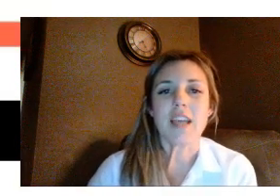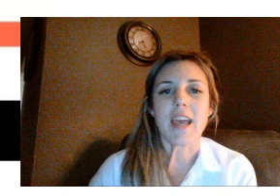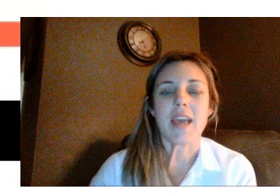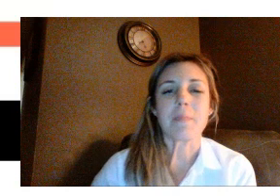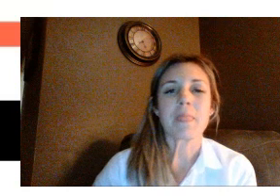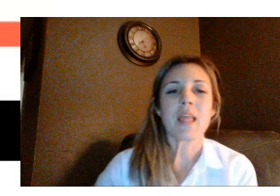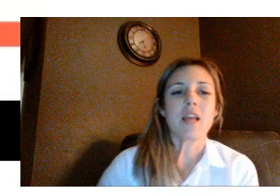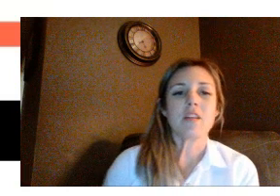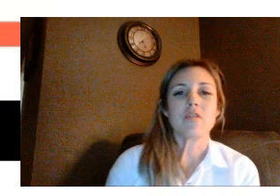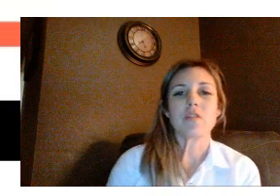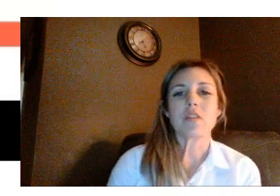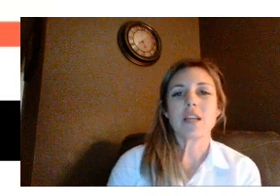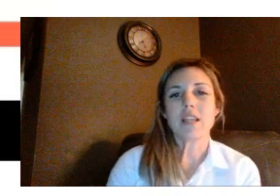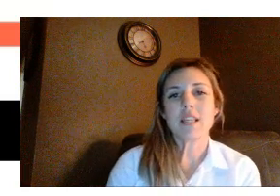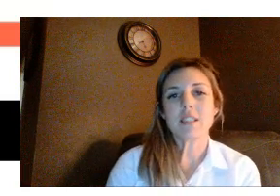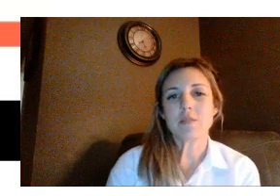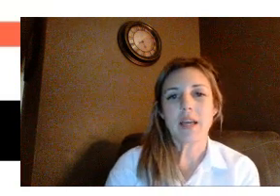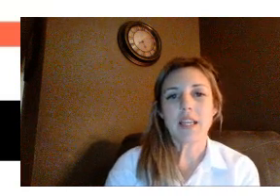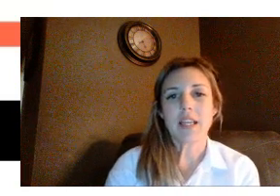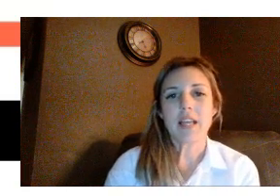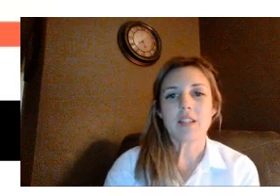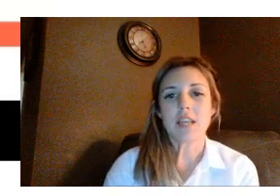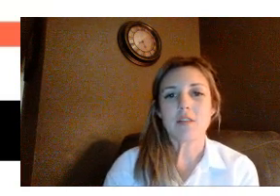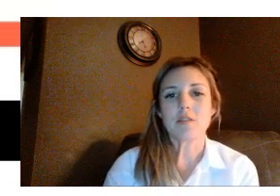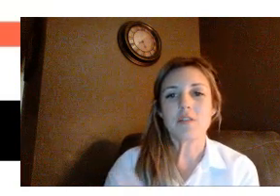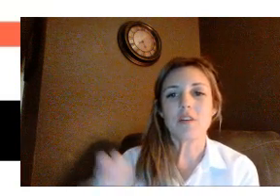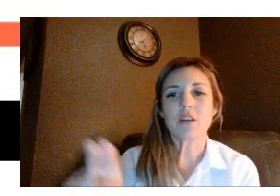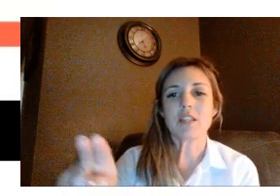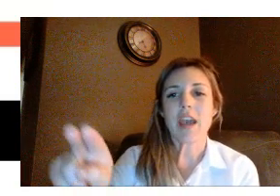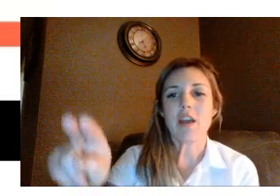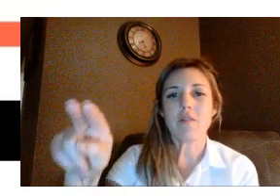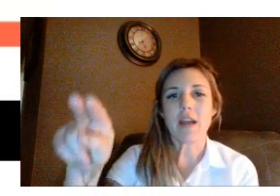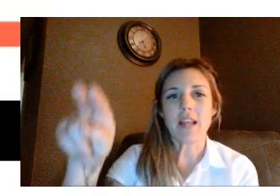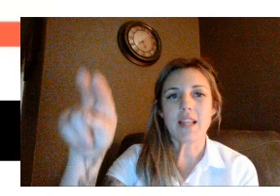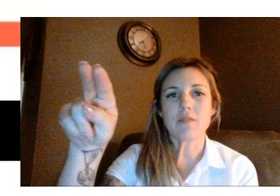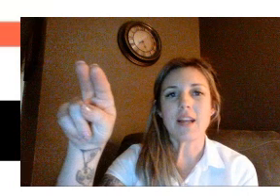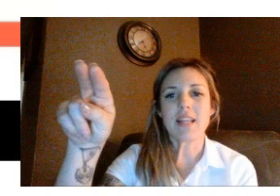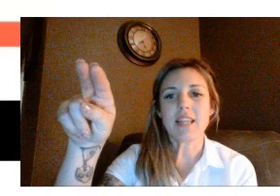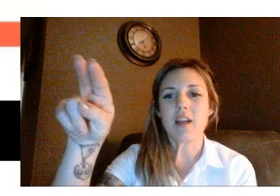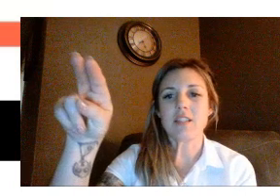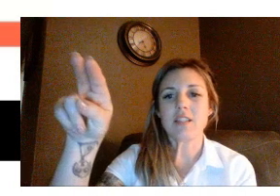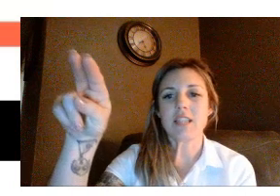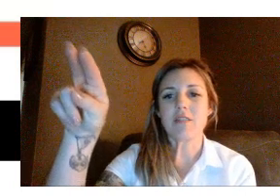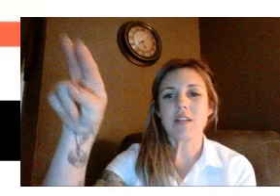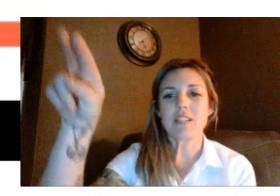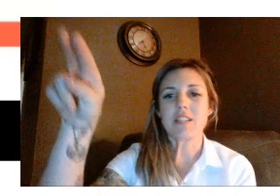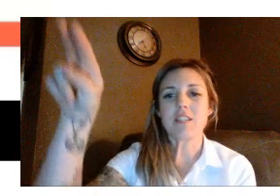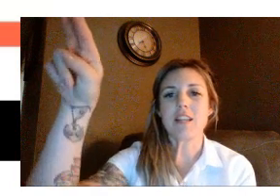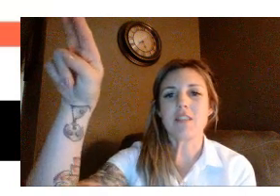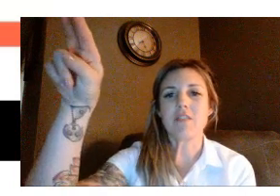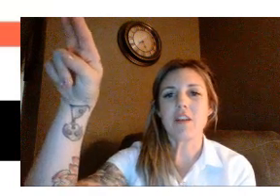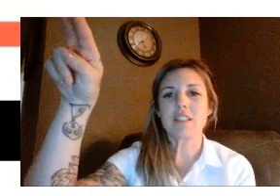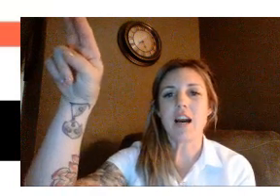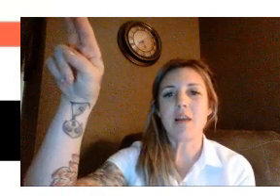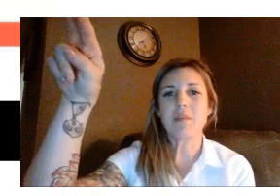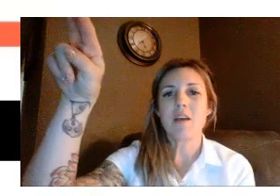And if you click on this one, it'll take you through. You can air write it. Let's write it in the air together. We're going to start at the very top. We're